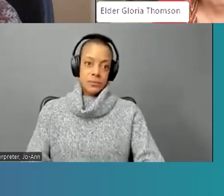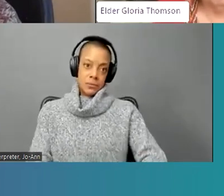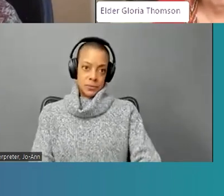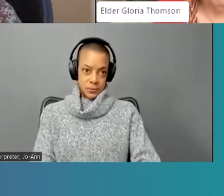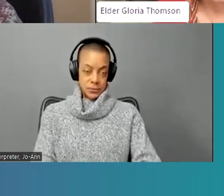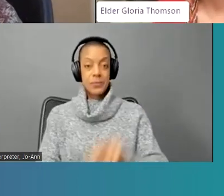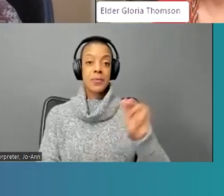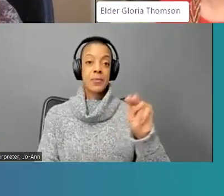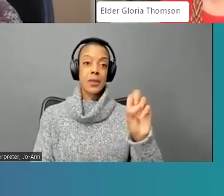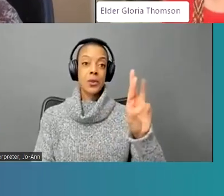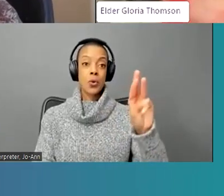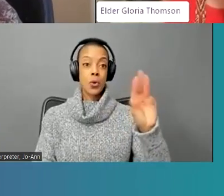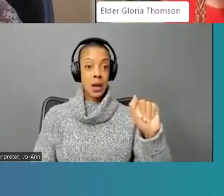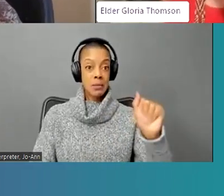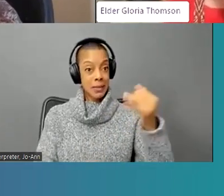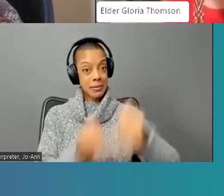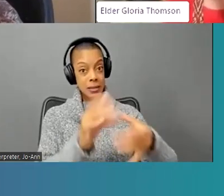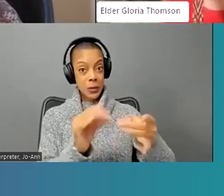Norma. Okay.